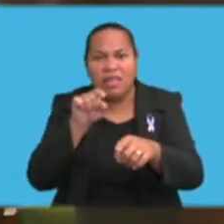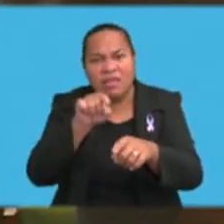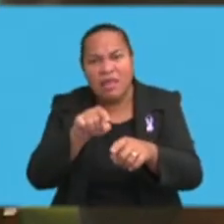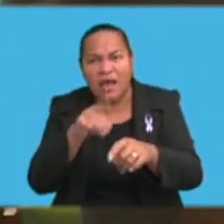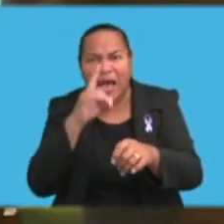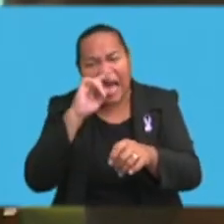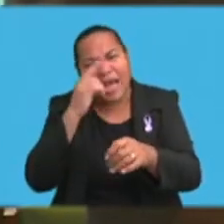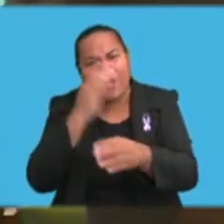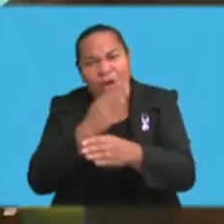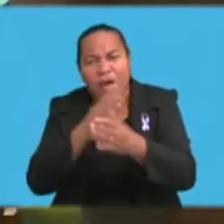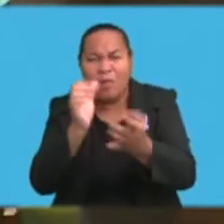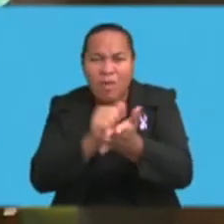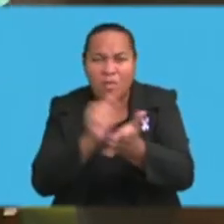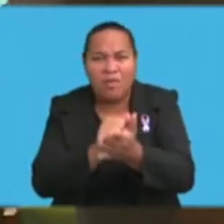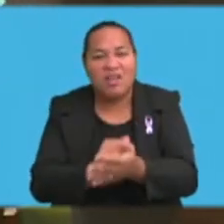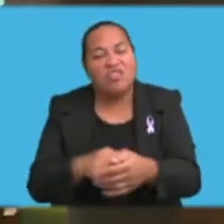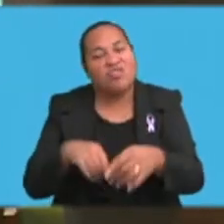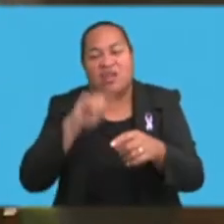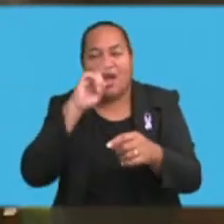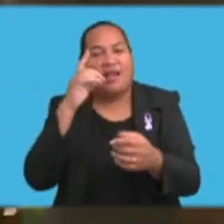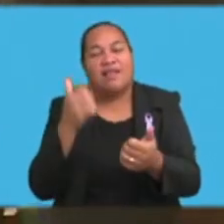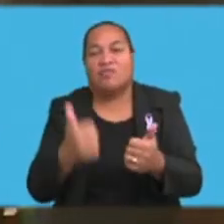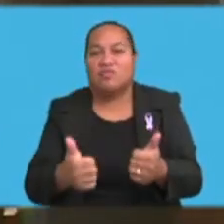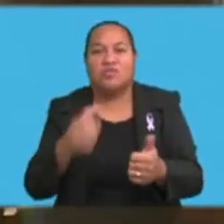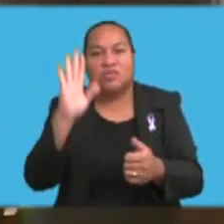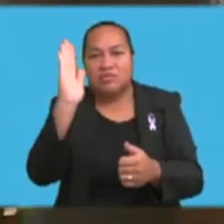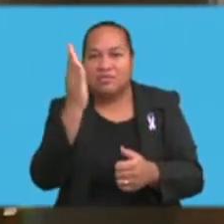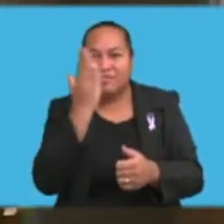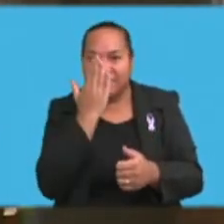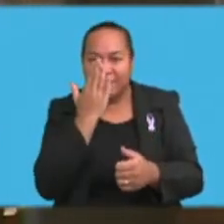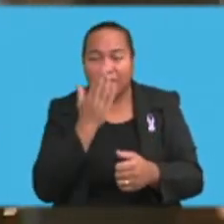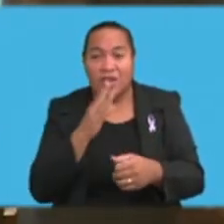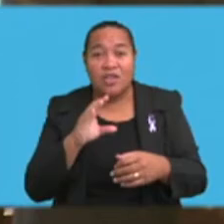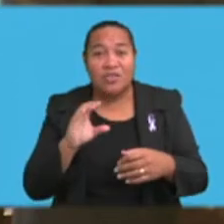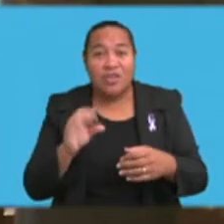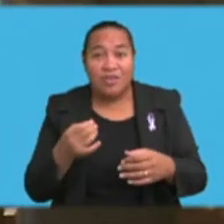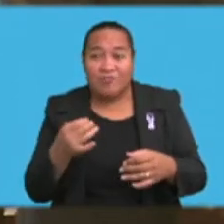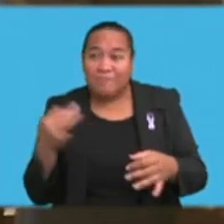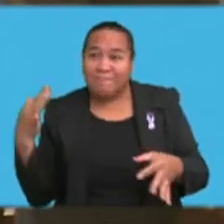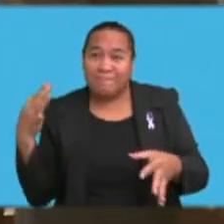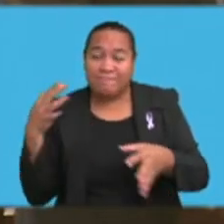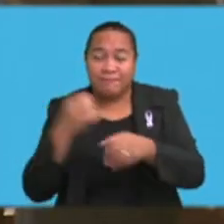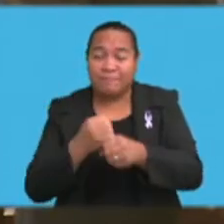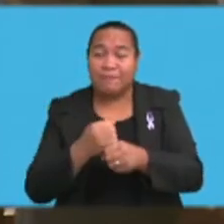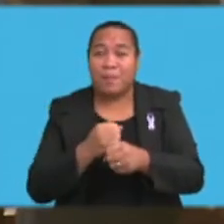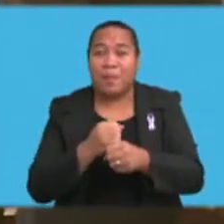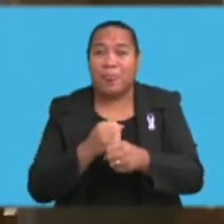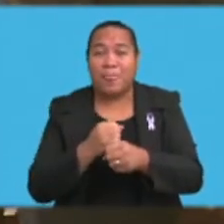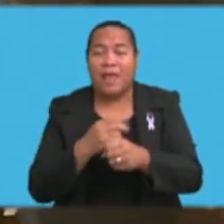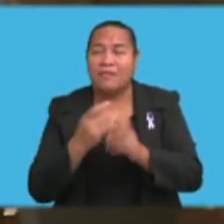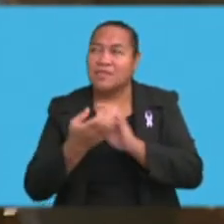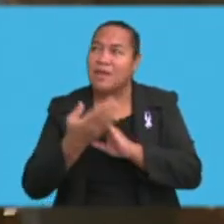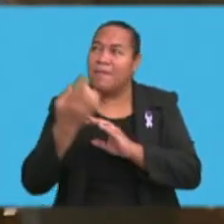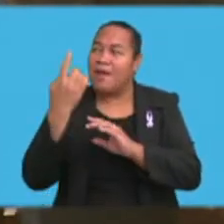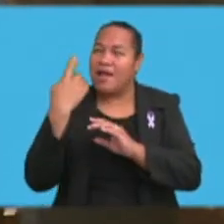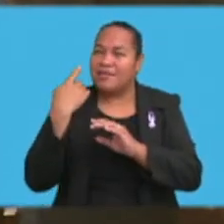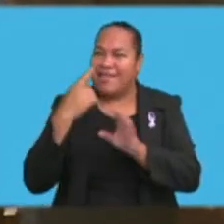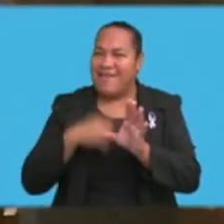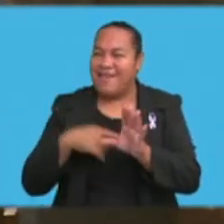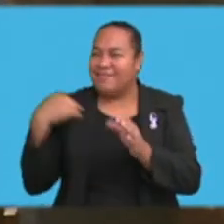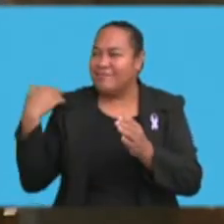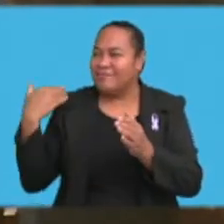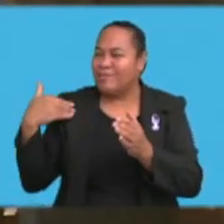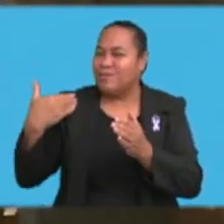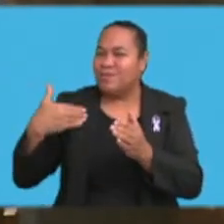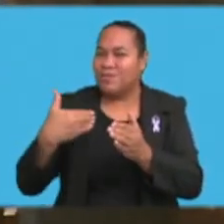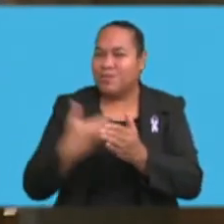that you could get from out of them. Over and above that, over the past, I think over the past years, there's also been a lot